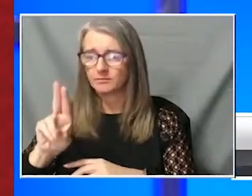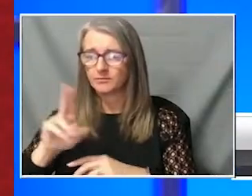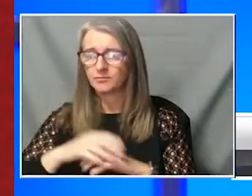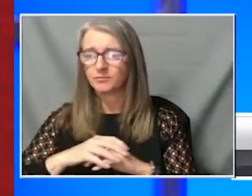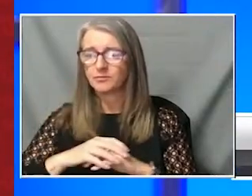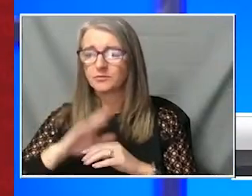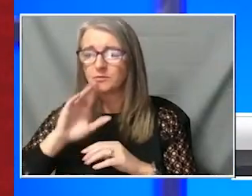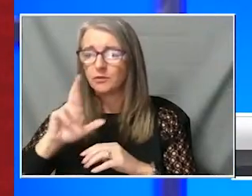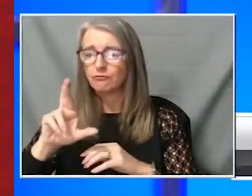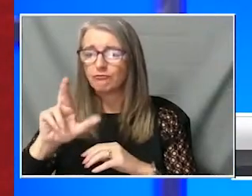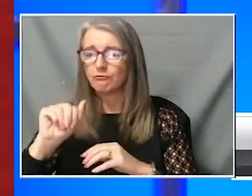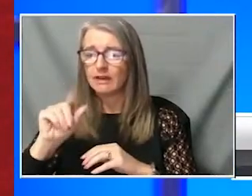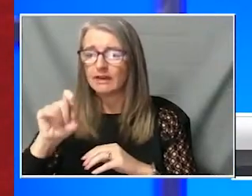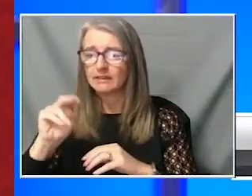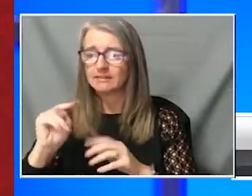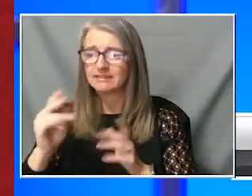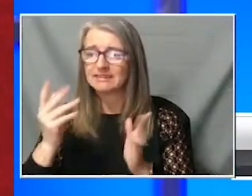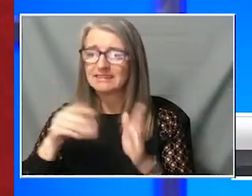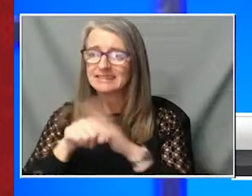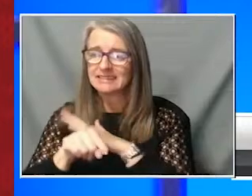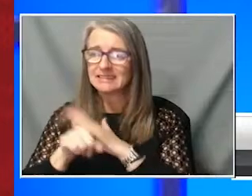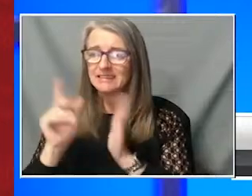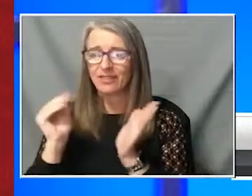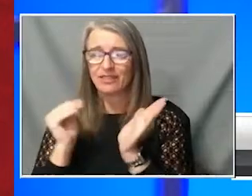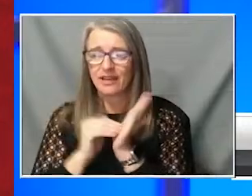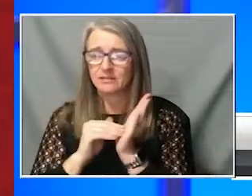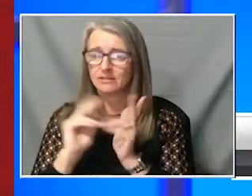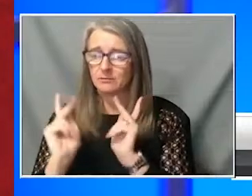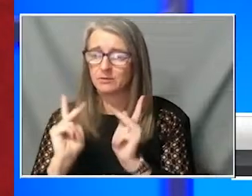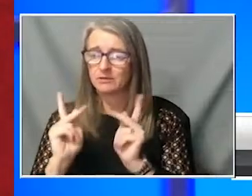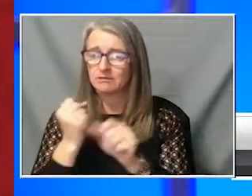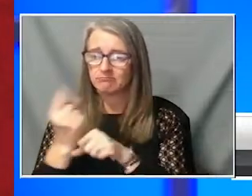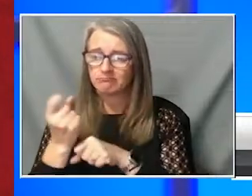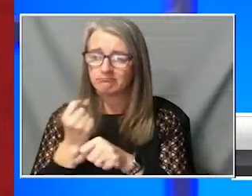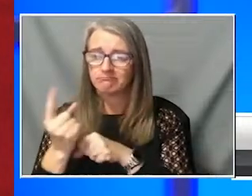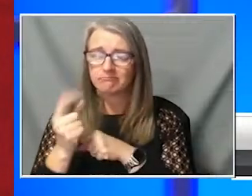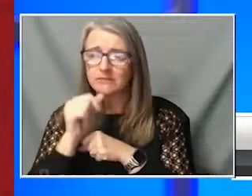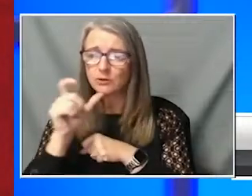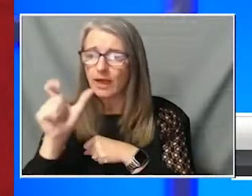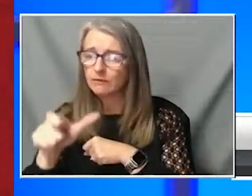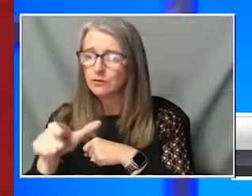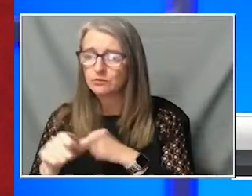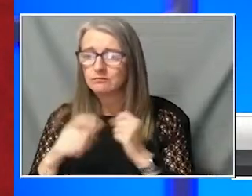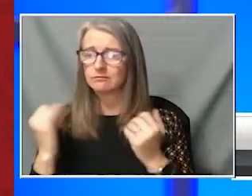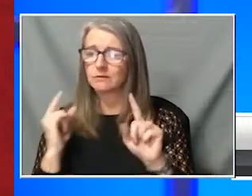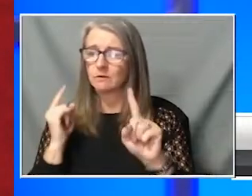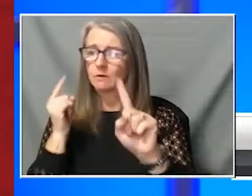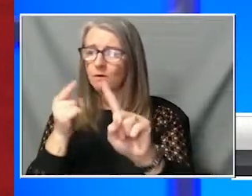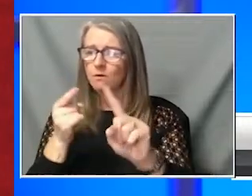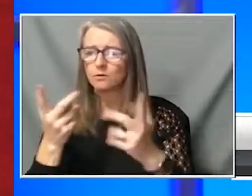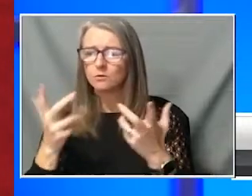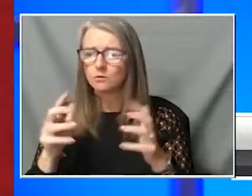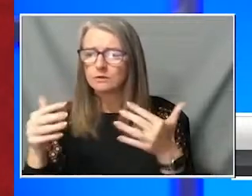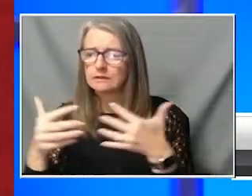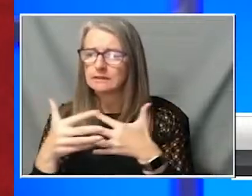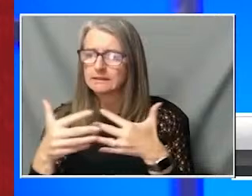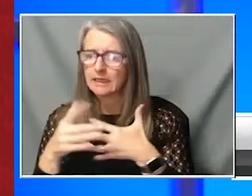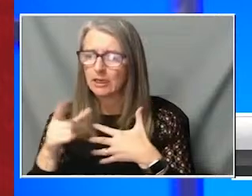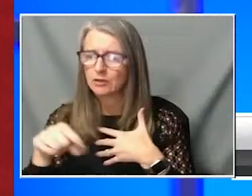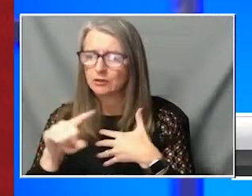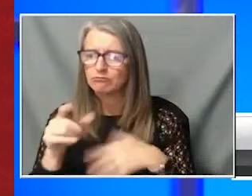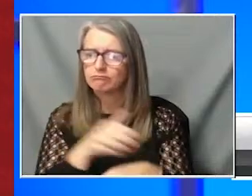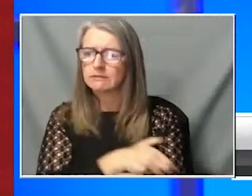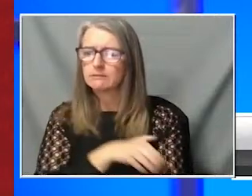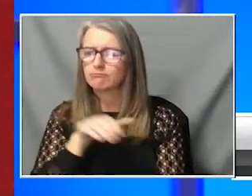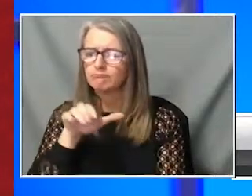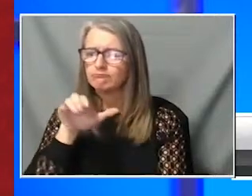kills thousands of people year after year when it doesn't have to. Today, our goal is not to scare you, it's to empower you, to